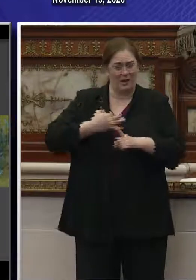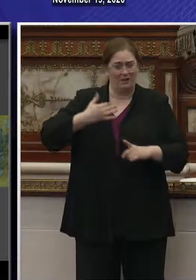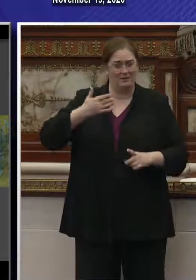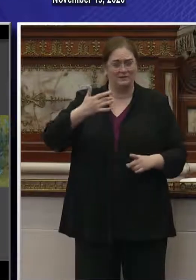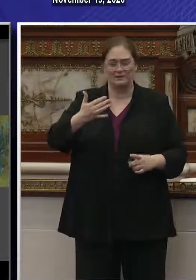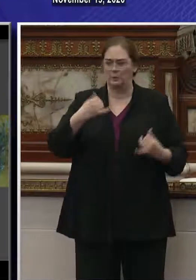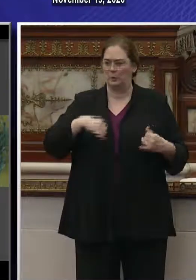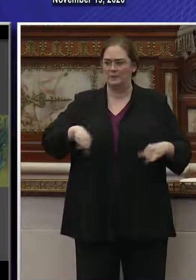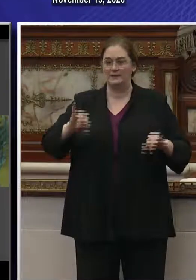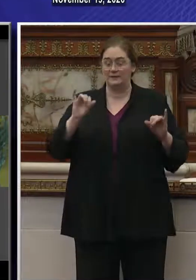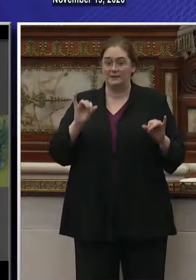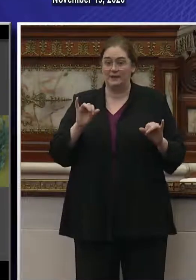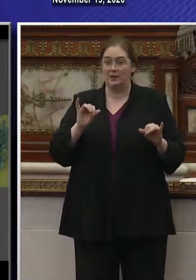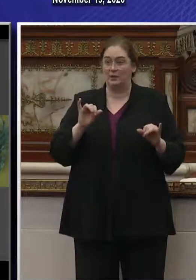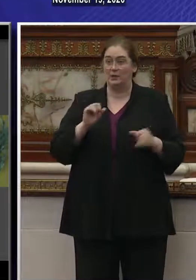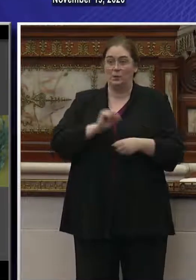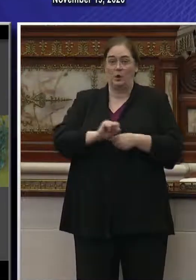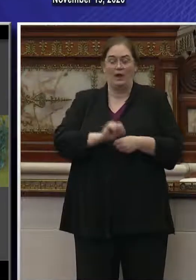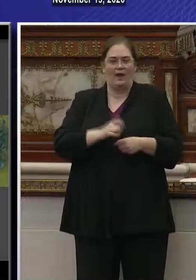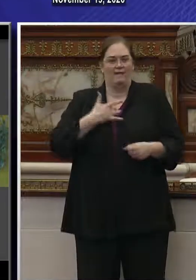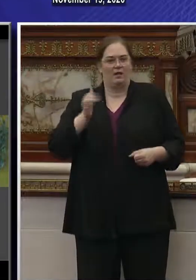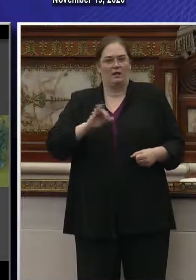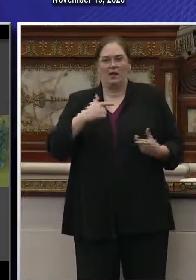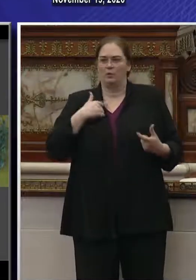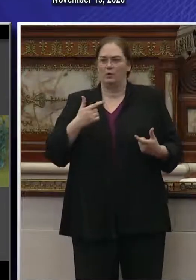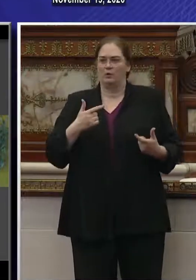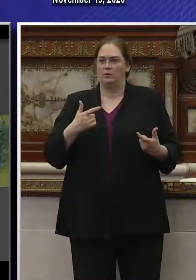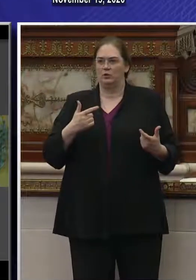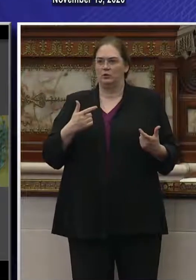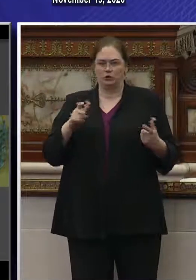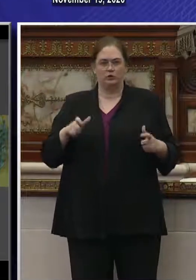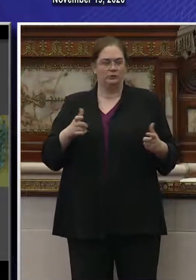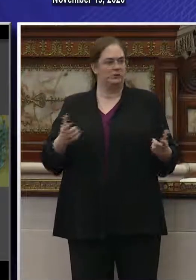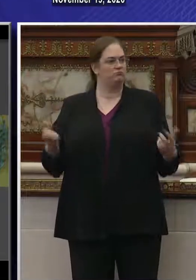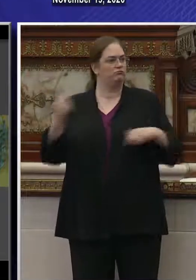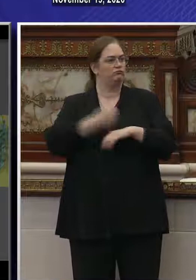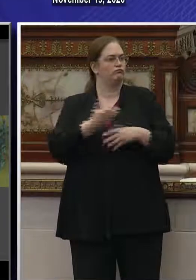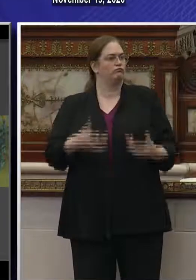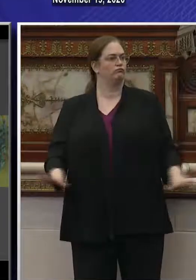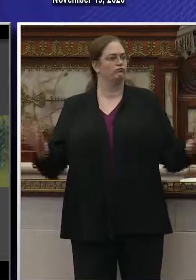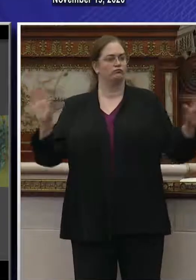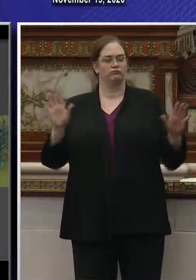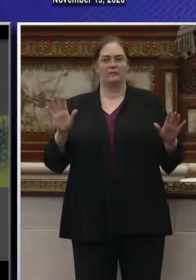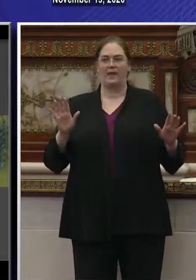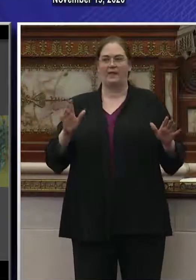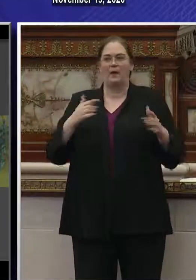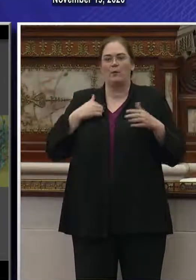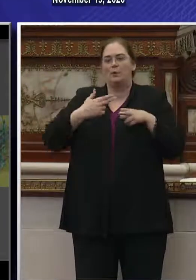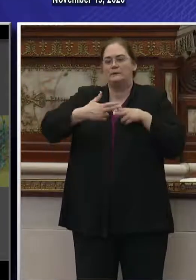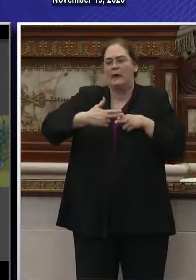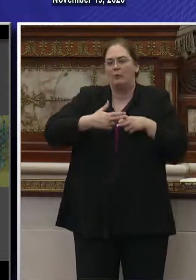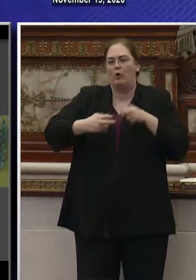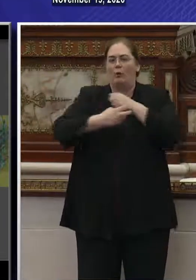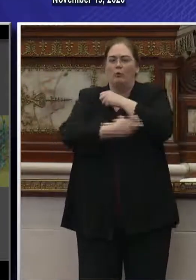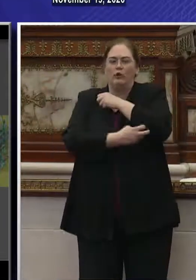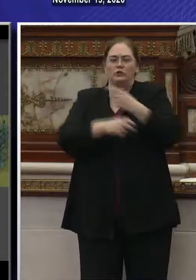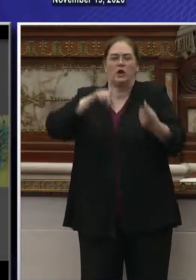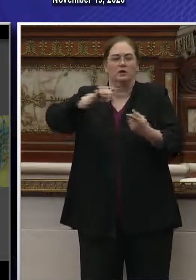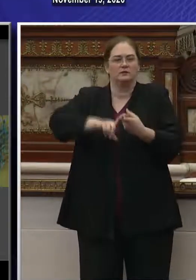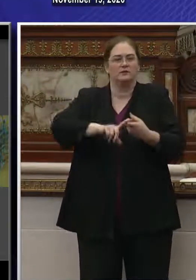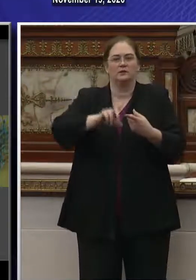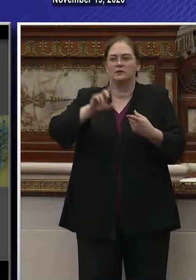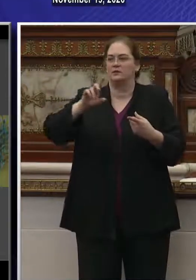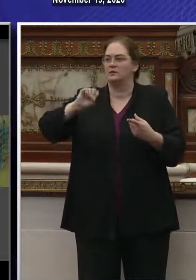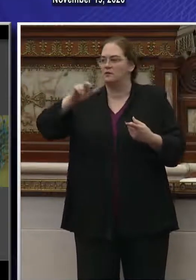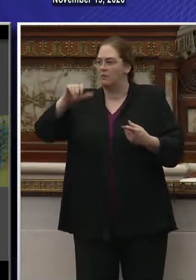we're still working. Like, I felt like we would be out of business by now, and that we were a bridge until, supplies